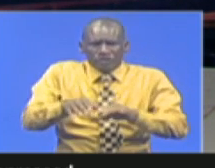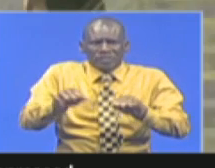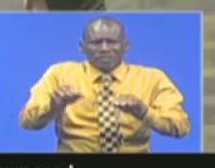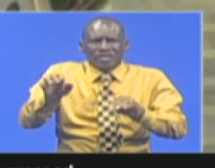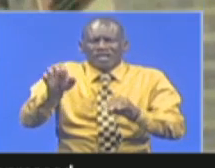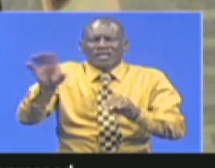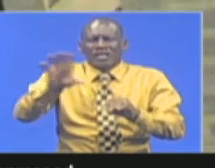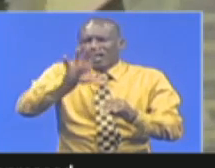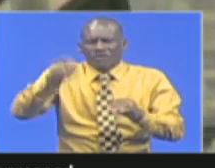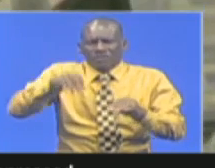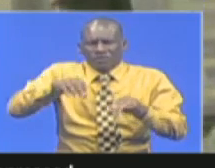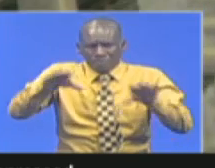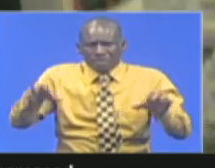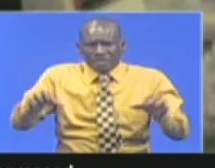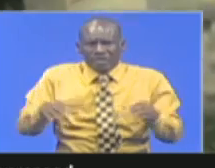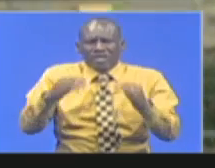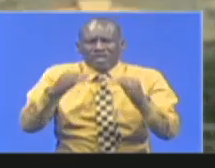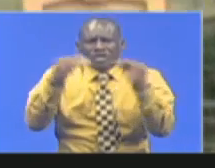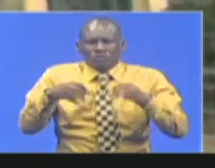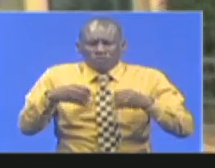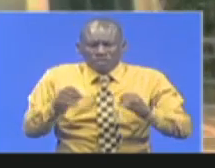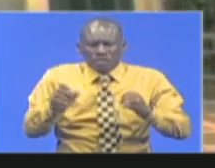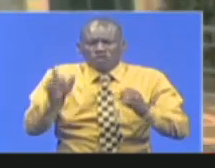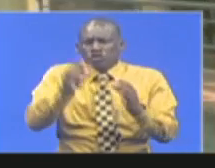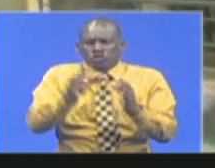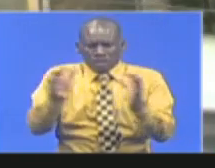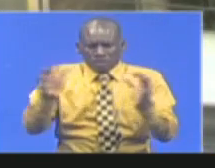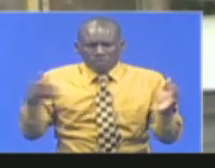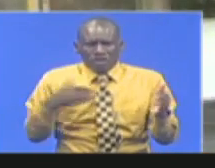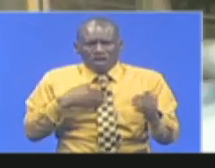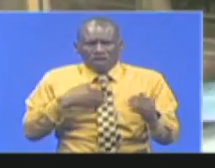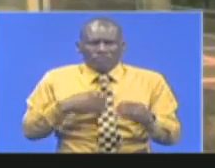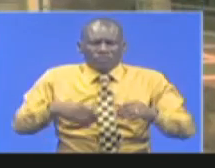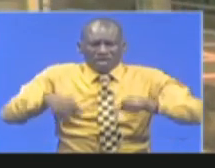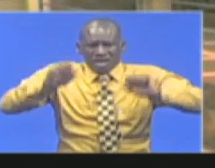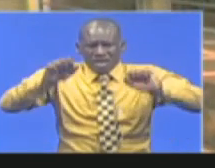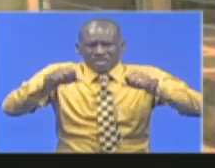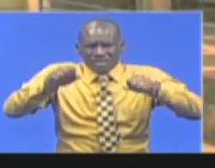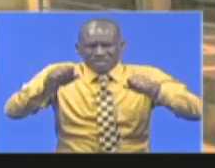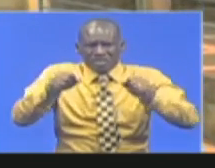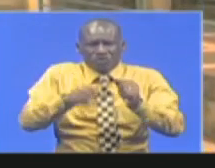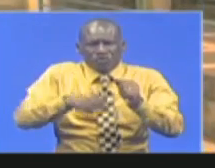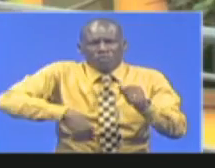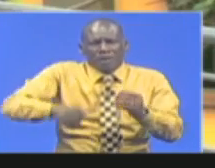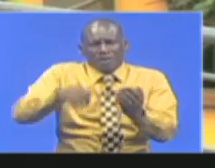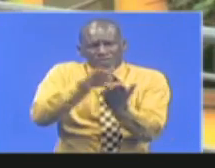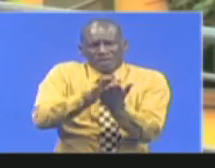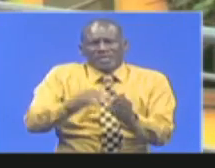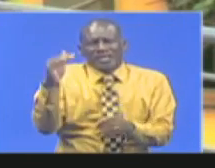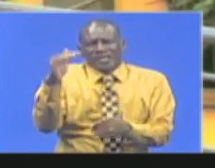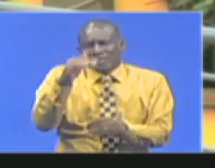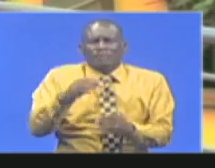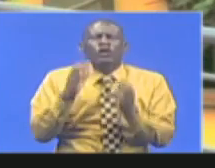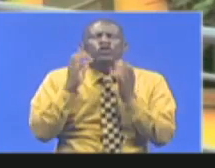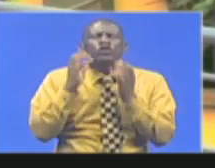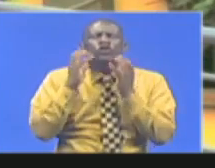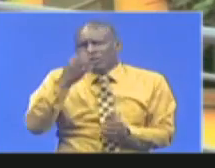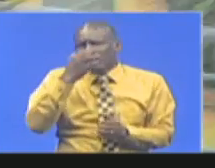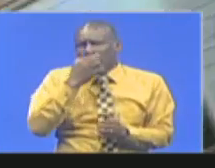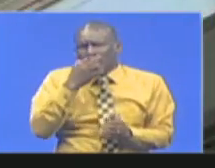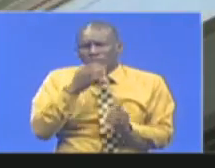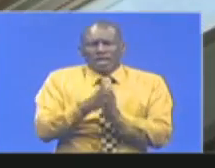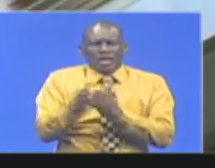been on a relatively aggressive regional expansion, having entered a preliminary agreement to buy out banks in Zambia, Mozambique, Tanzania, and